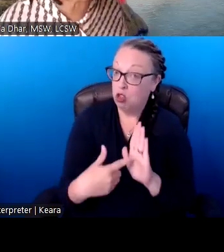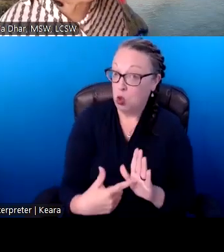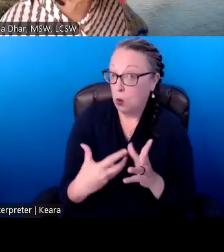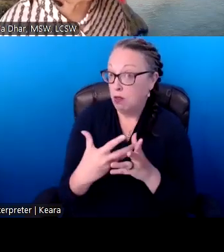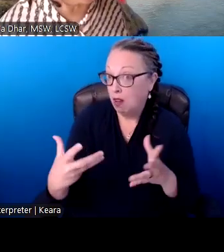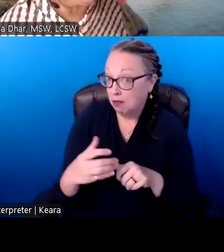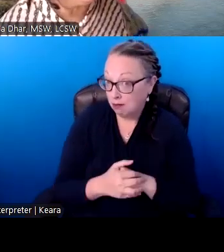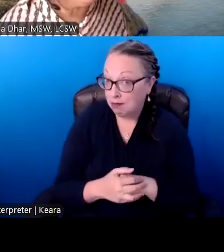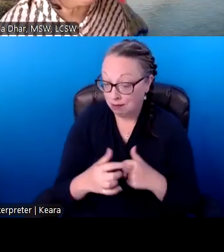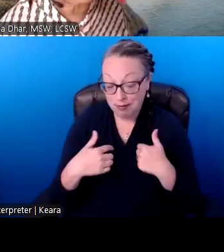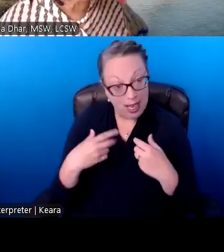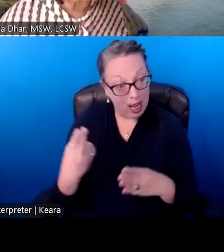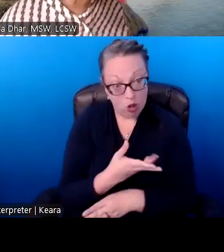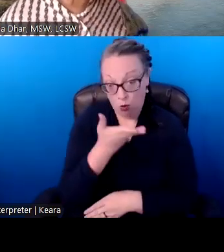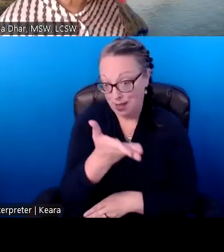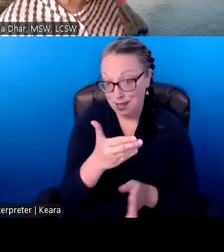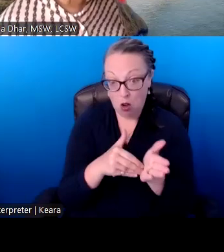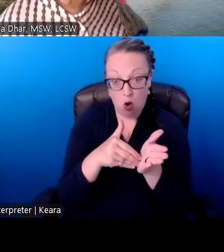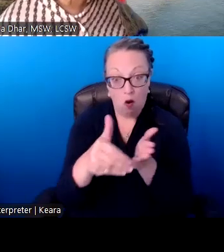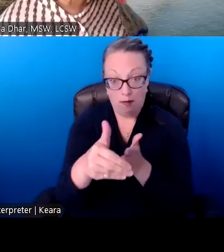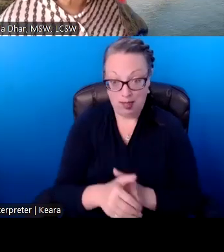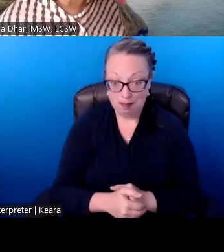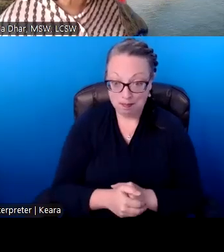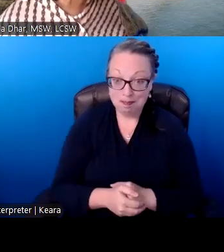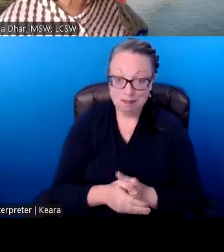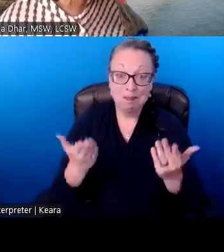I use this a lot. Next slide.